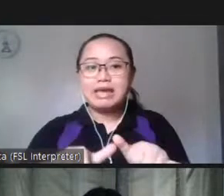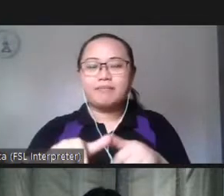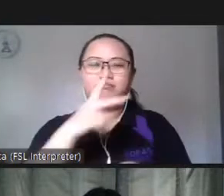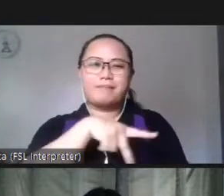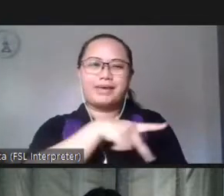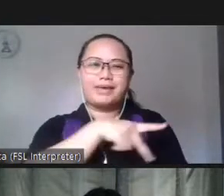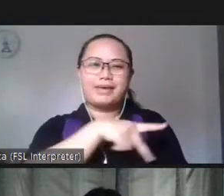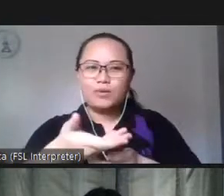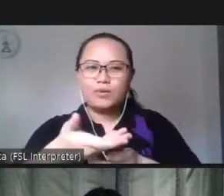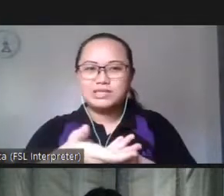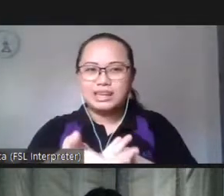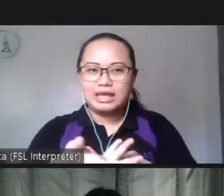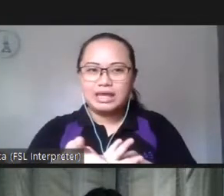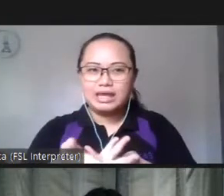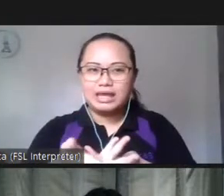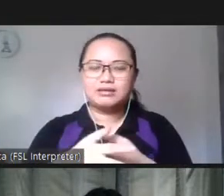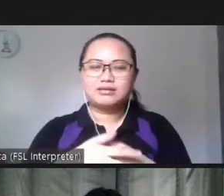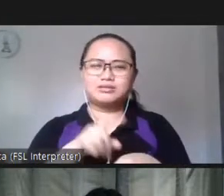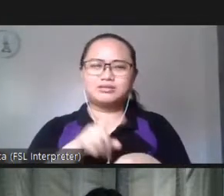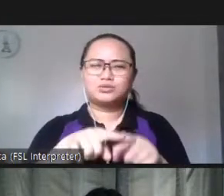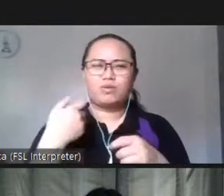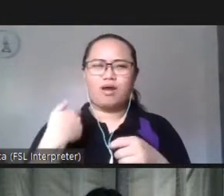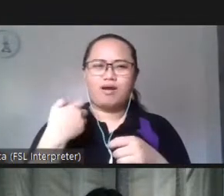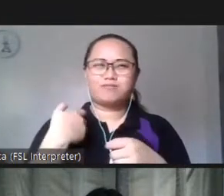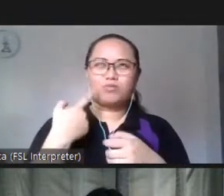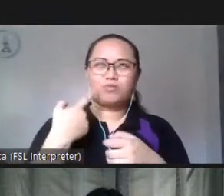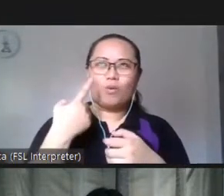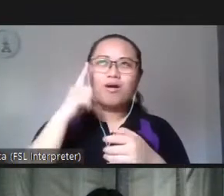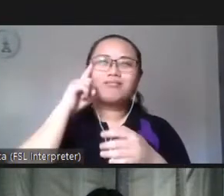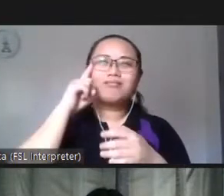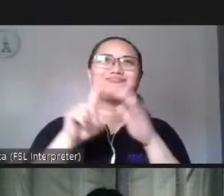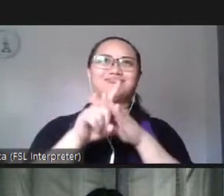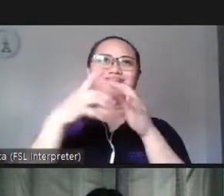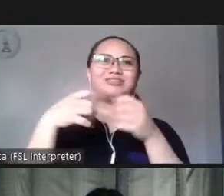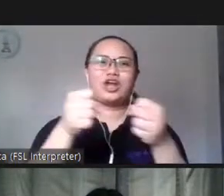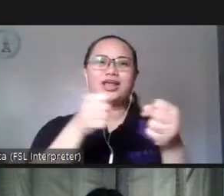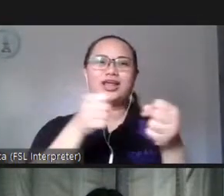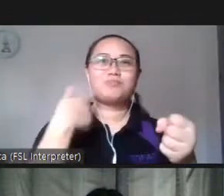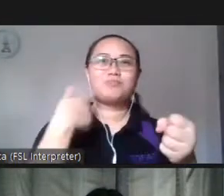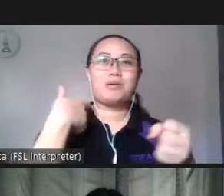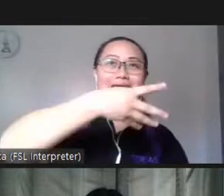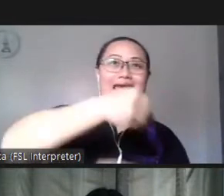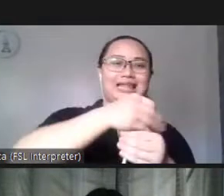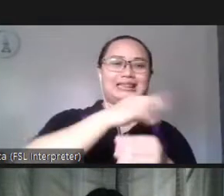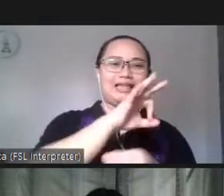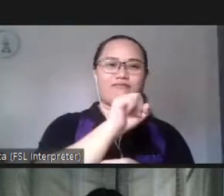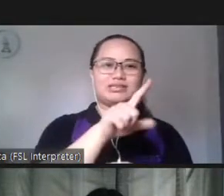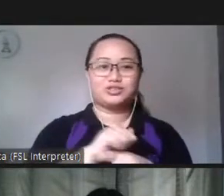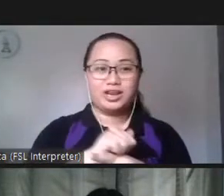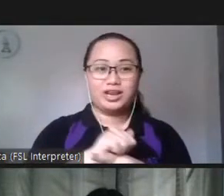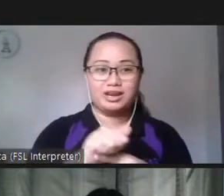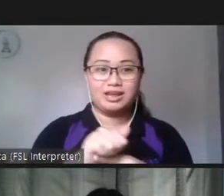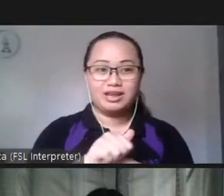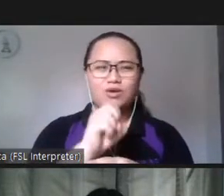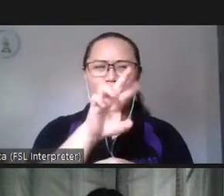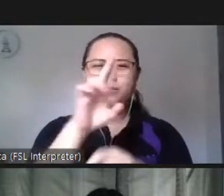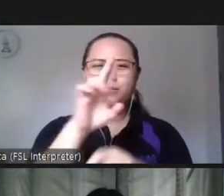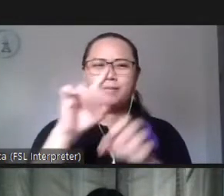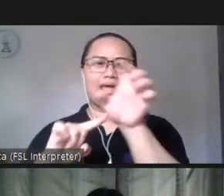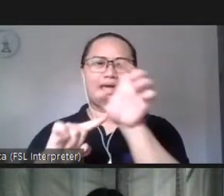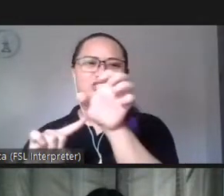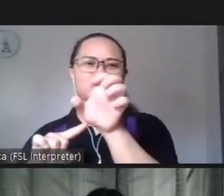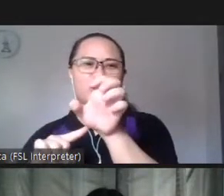maybe i-insert natin doon yung training. Meron din naman yung mga co-curricular activity ng mga student